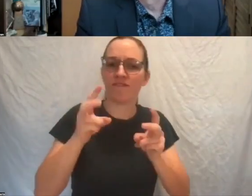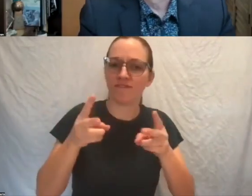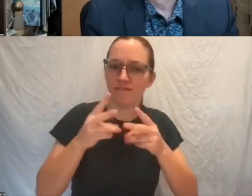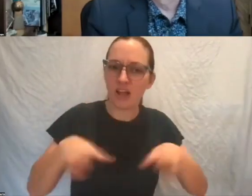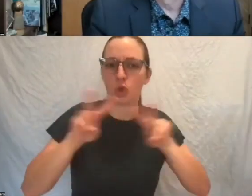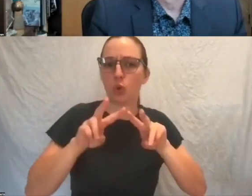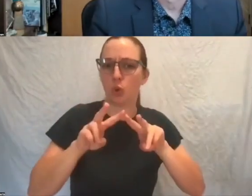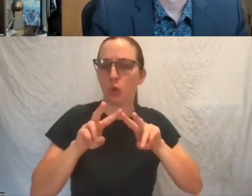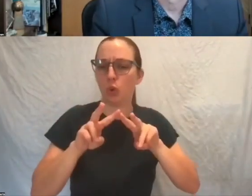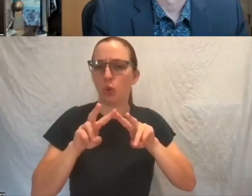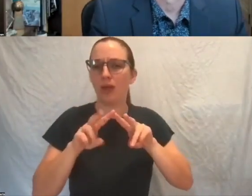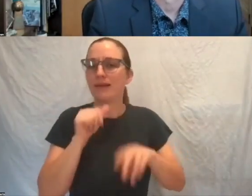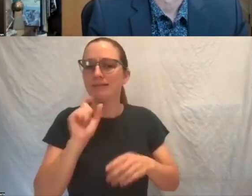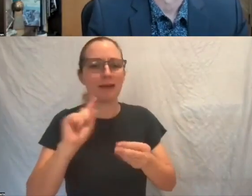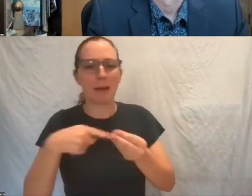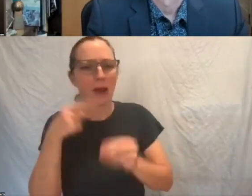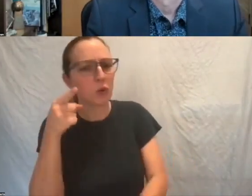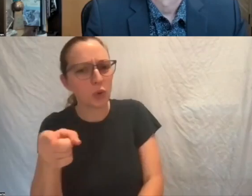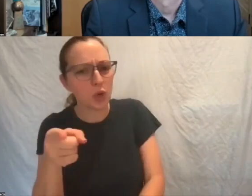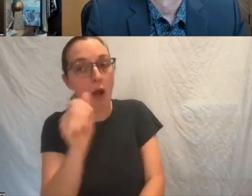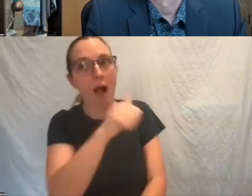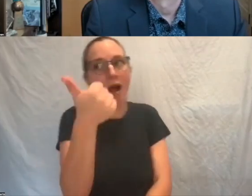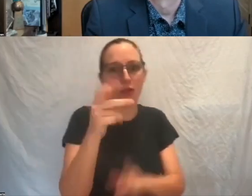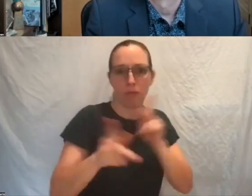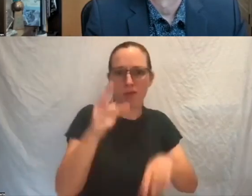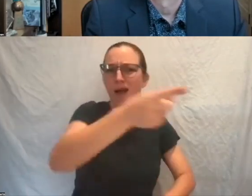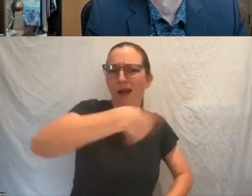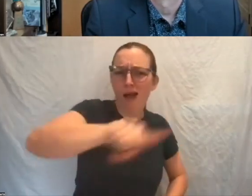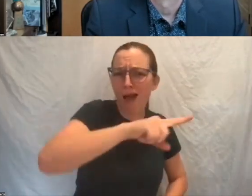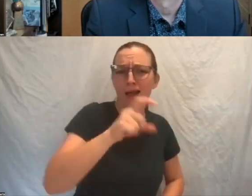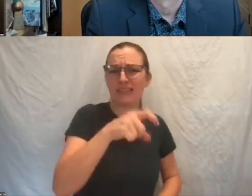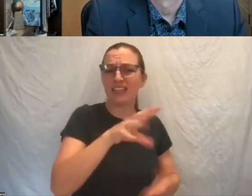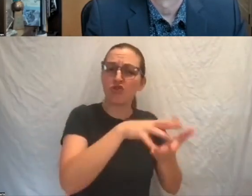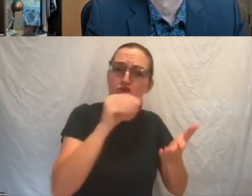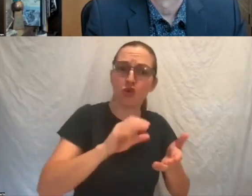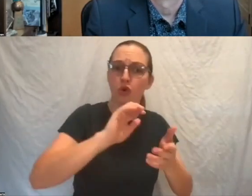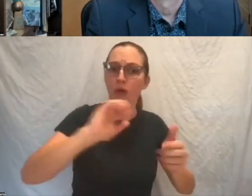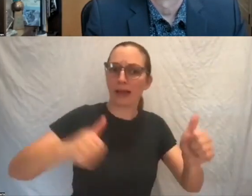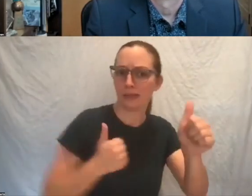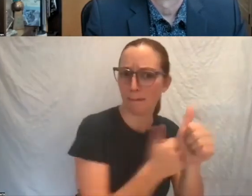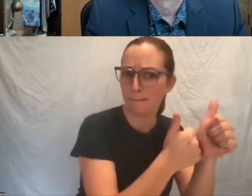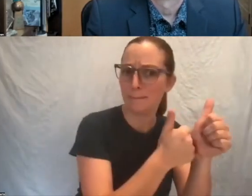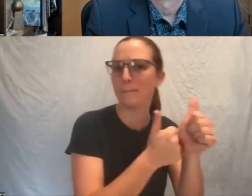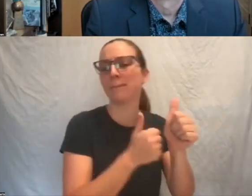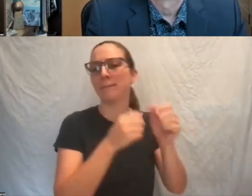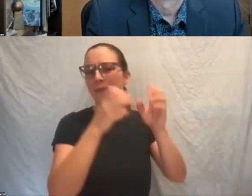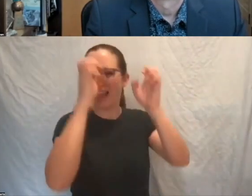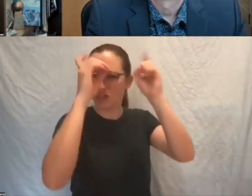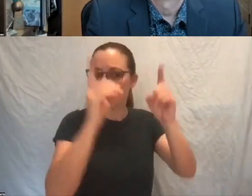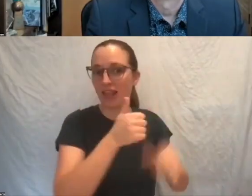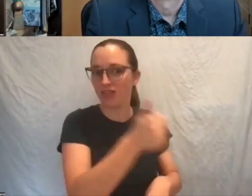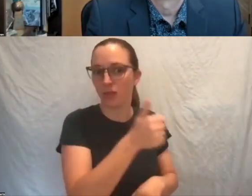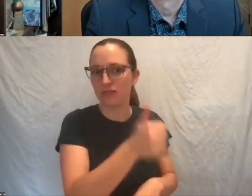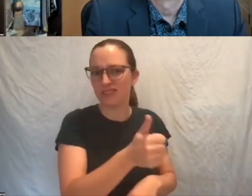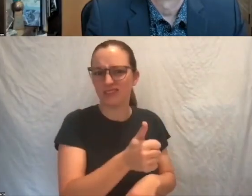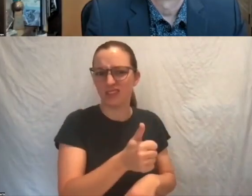other people needing to catch up and learn and educate themselves about communities that they just don't know